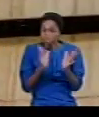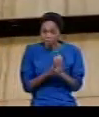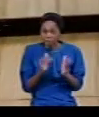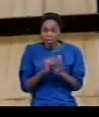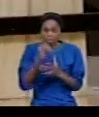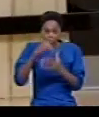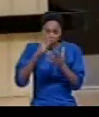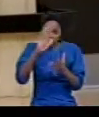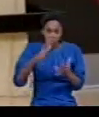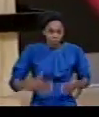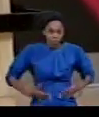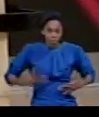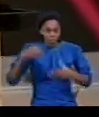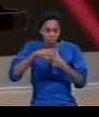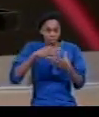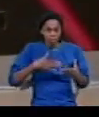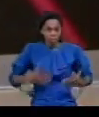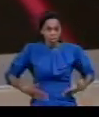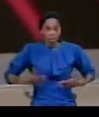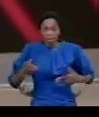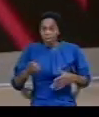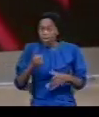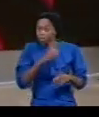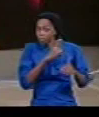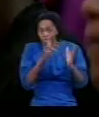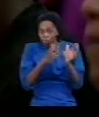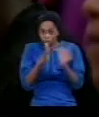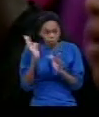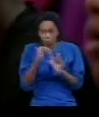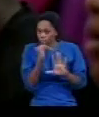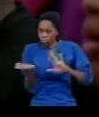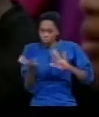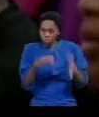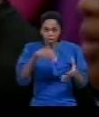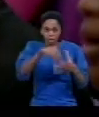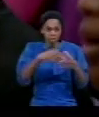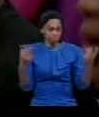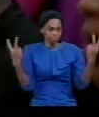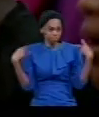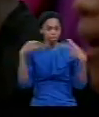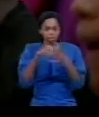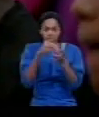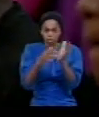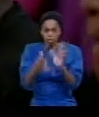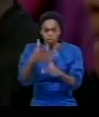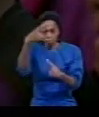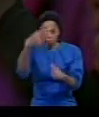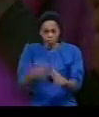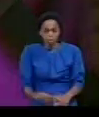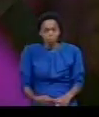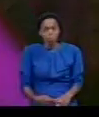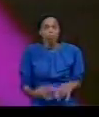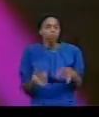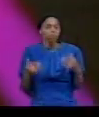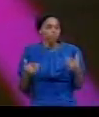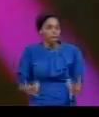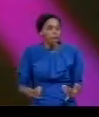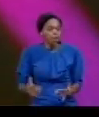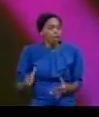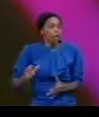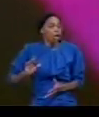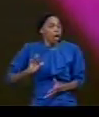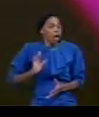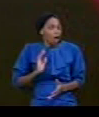life, the Lord will not die in vain in Jesus' name. Let's look at this now. Our